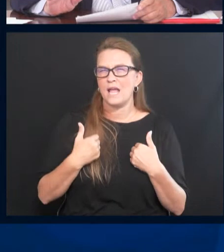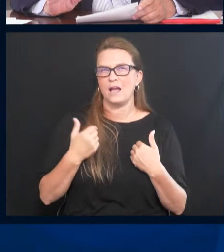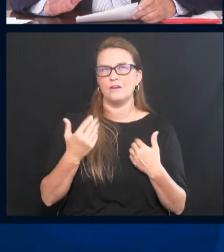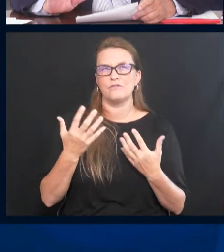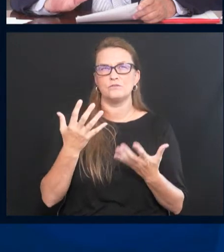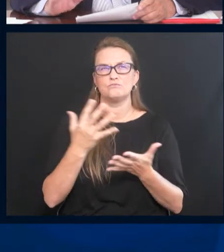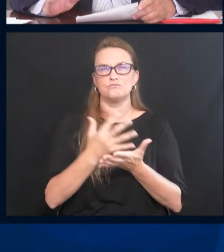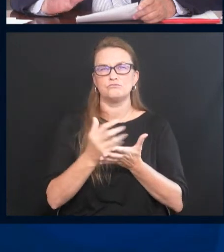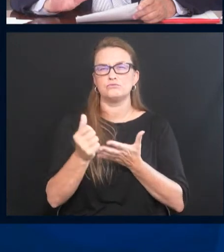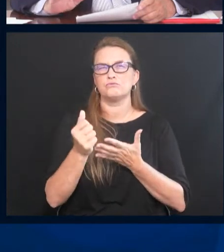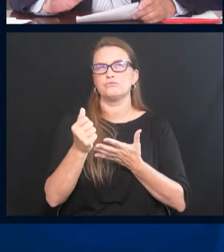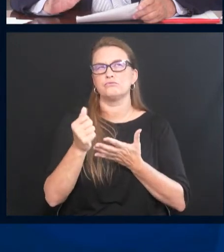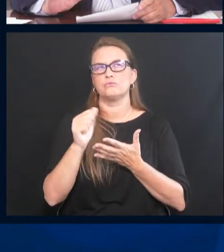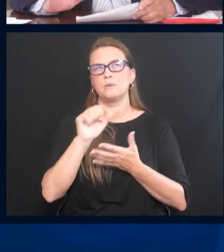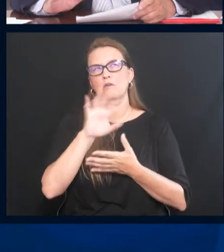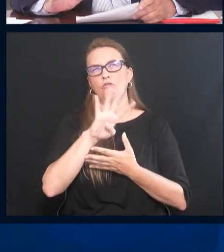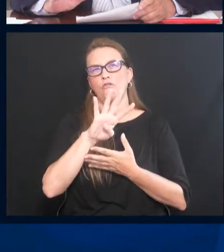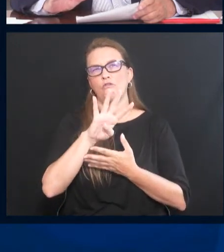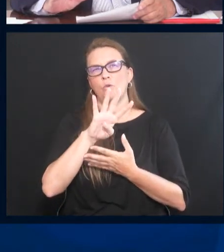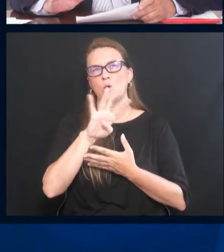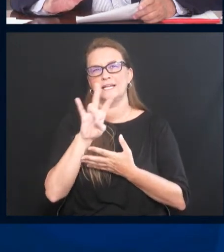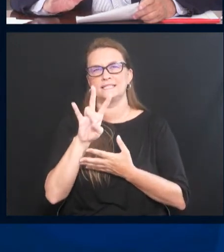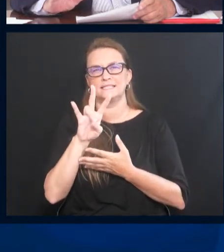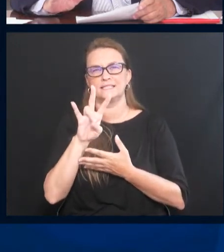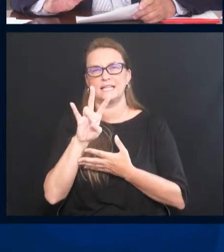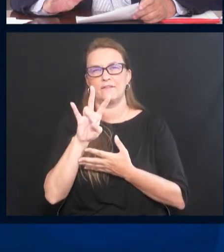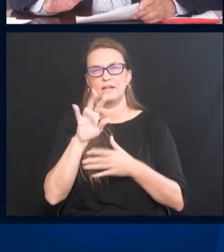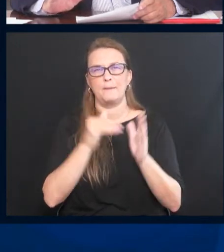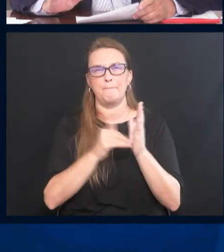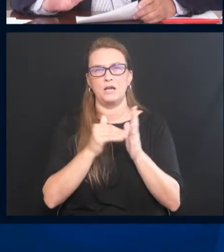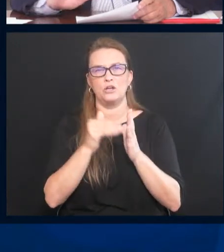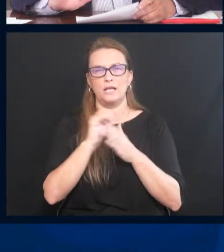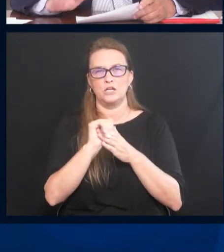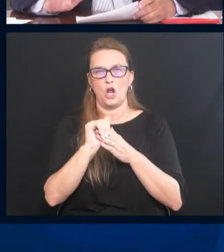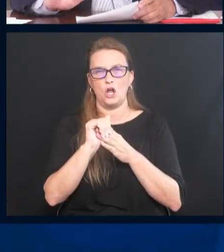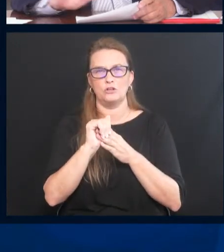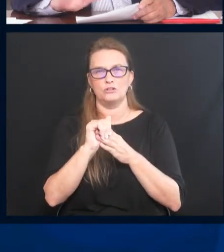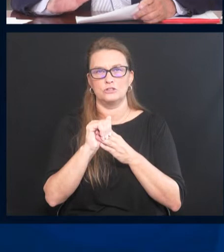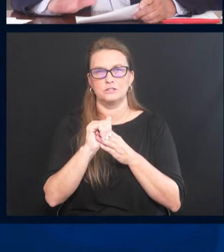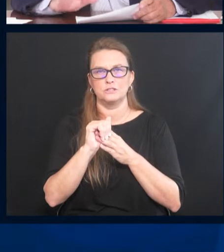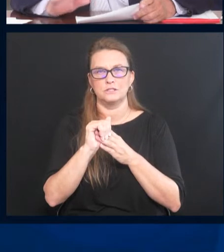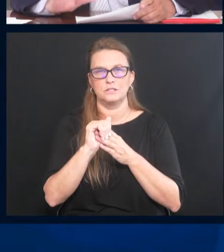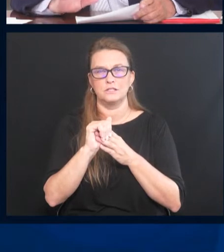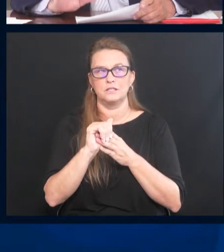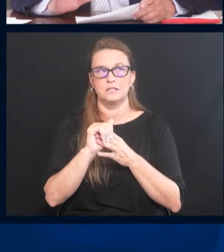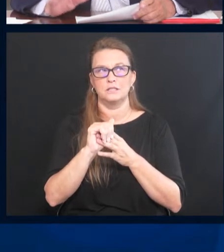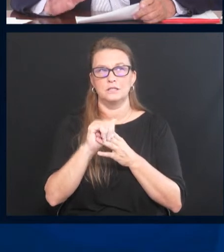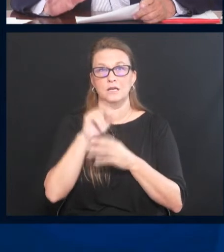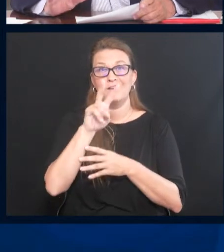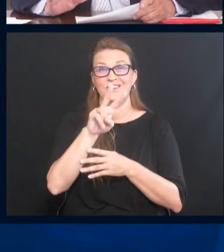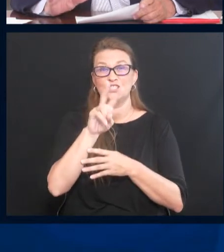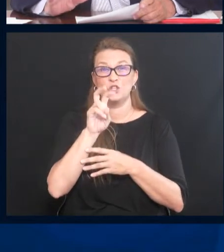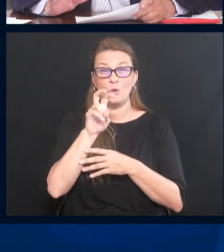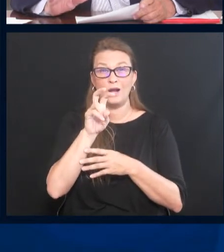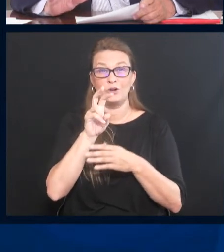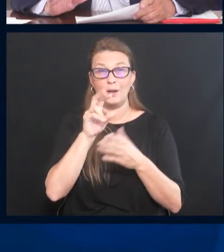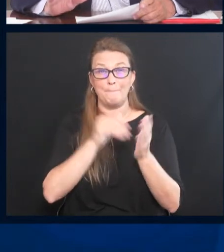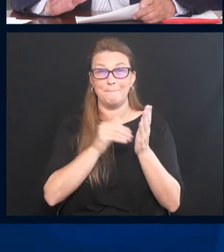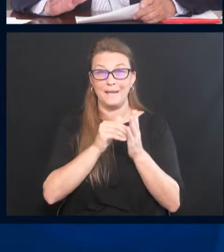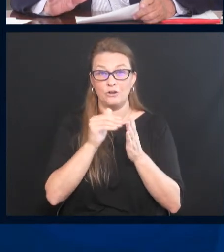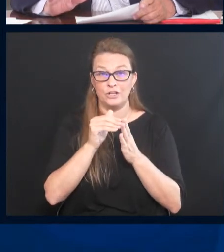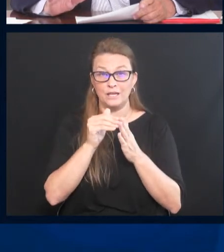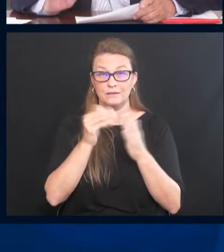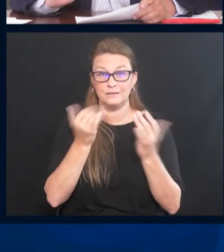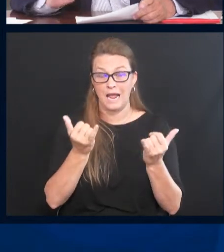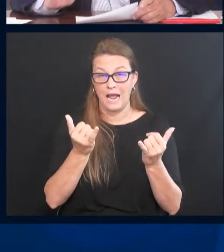used up about $47 million of a potential $200 million that we have